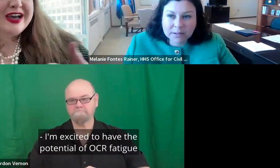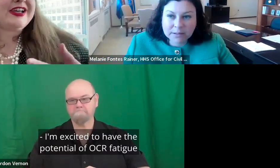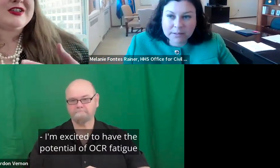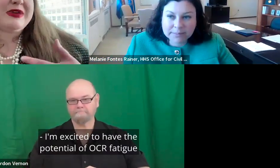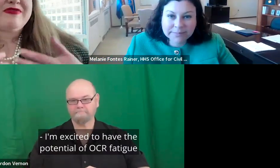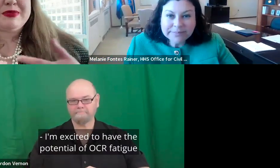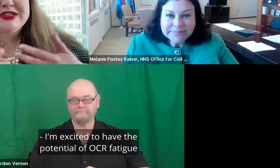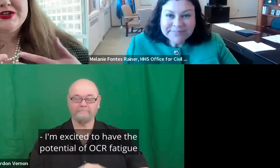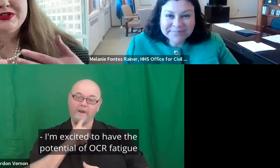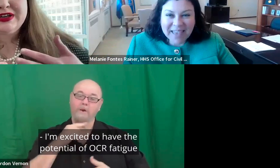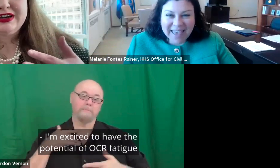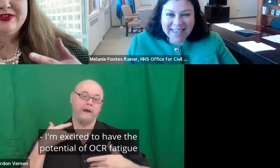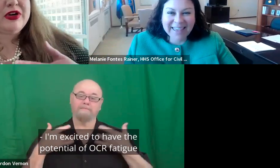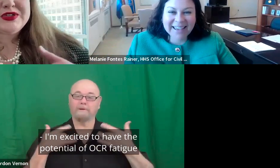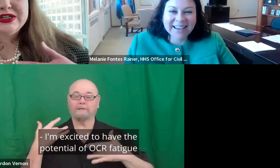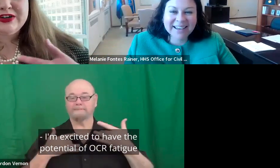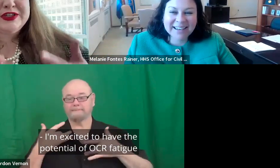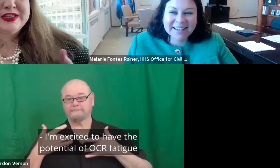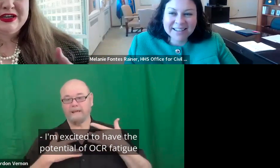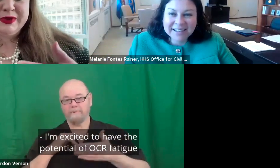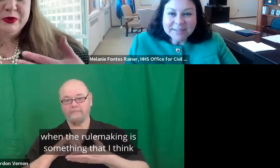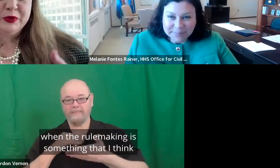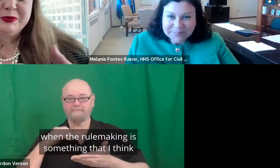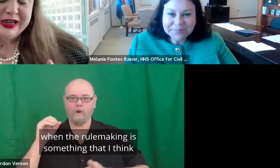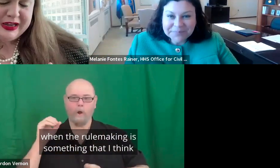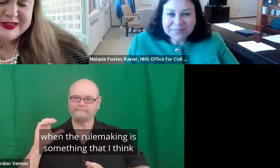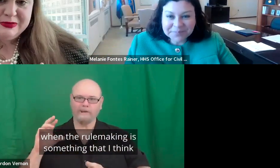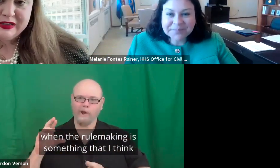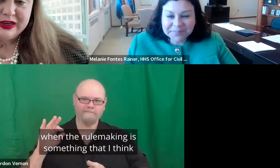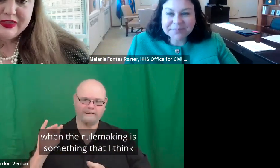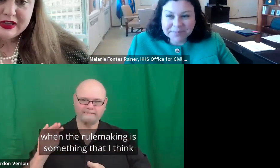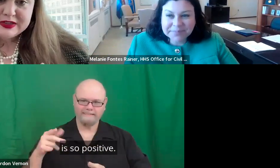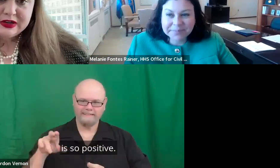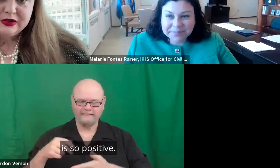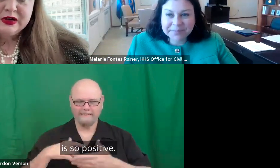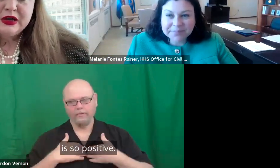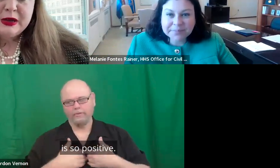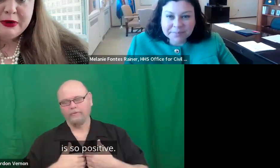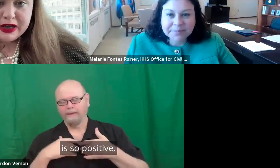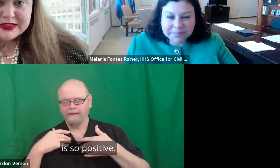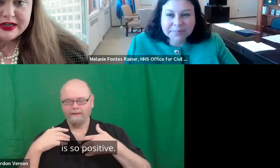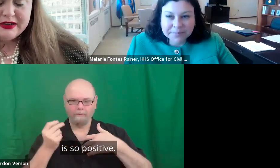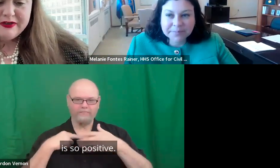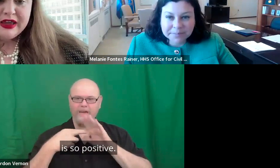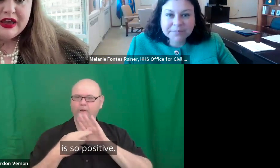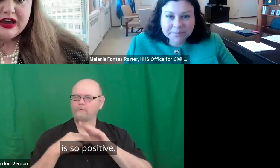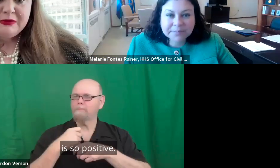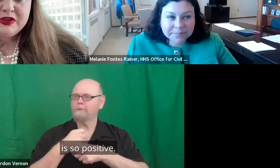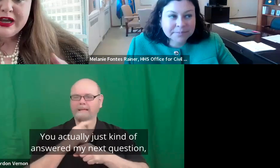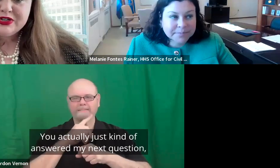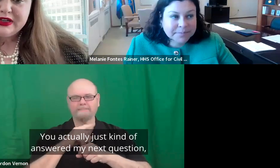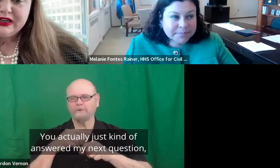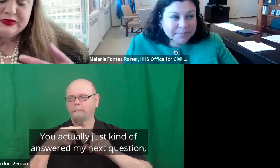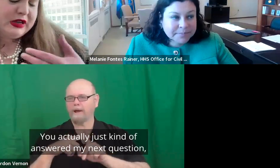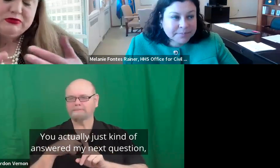I'm excited to have the potential of OCR fatigue when the rulemaking is something that I think is so positive.